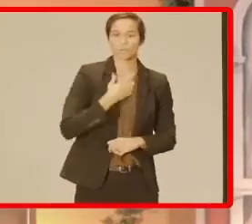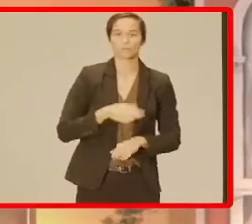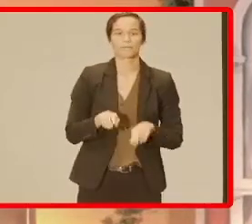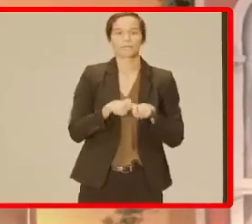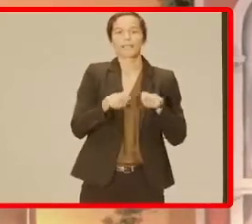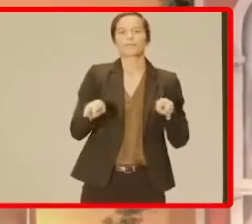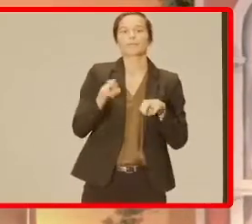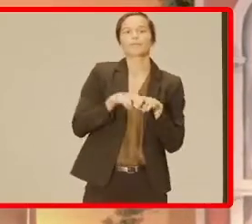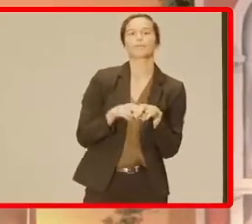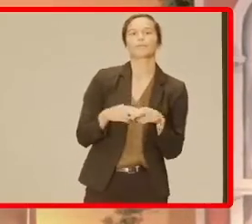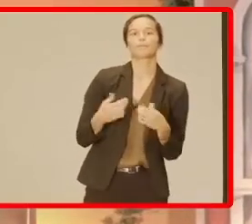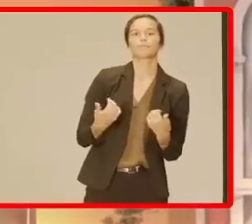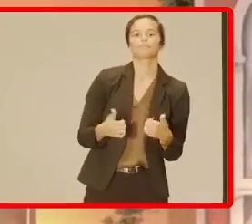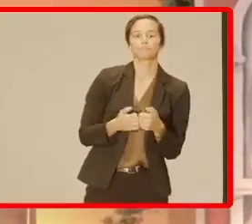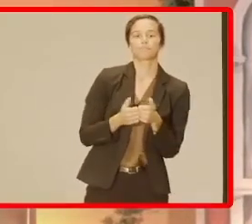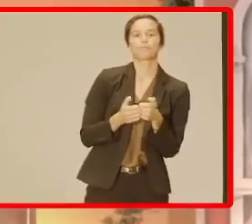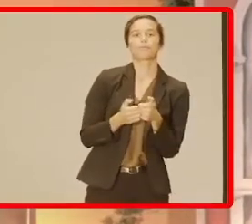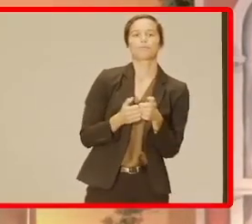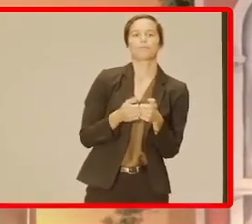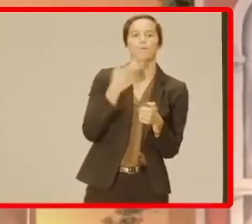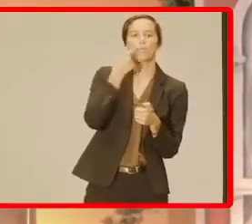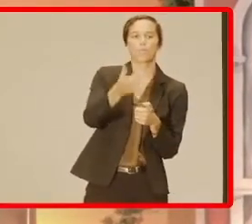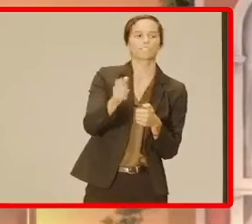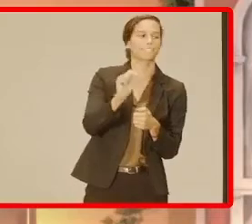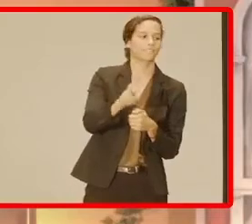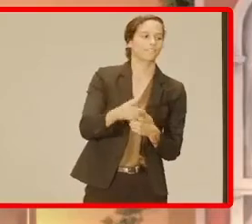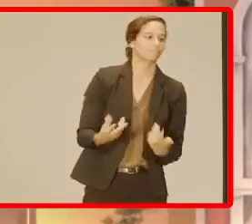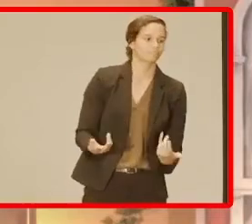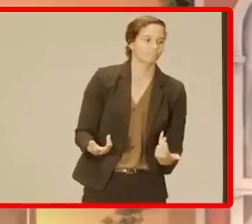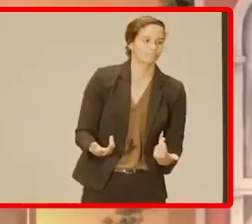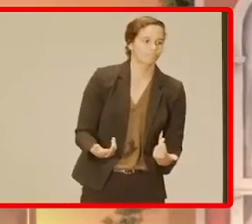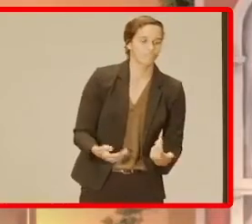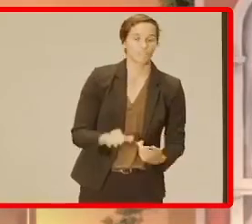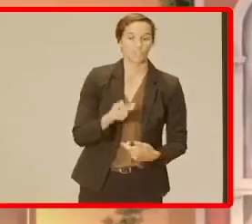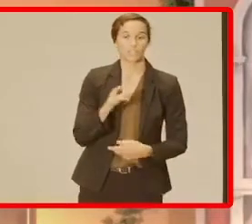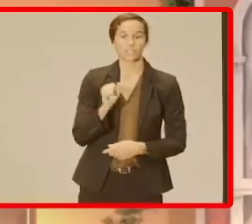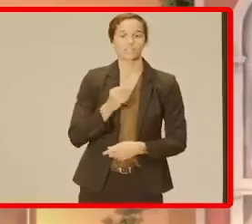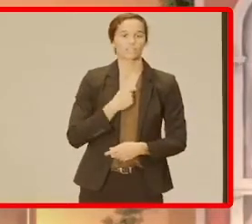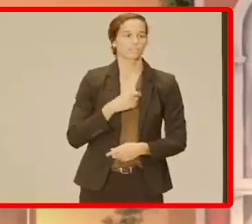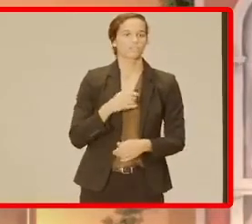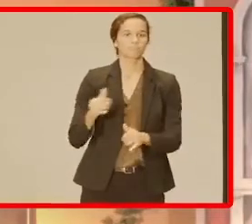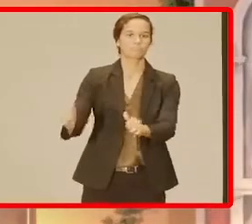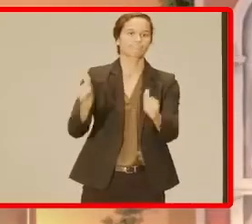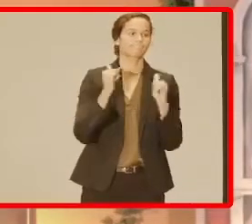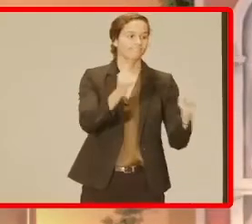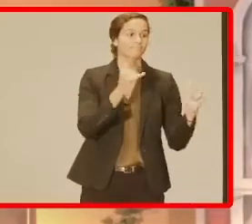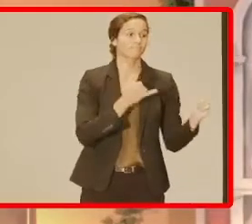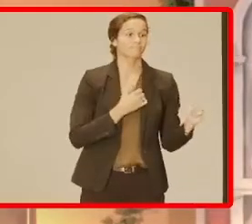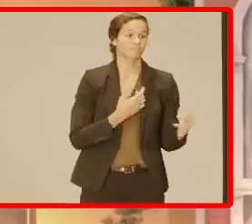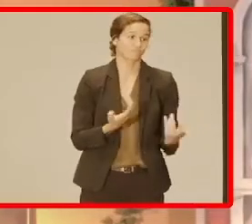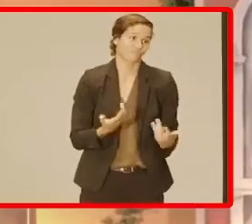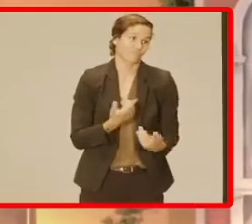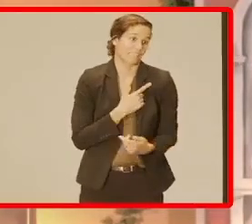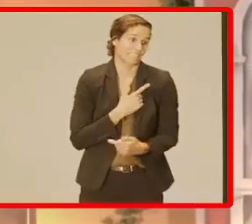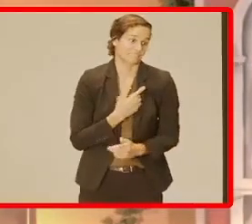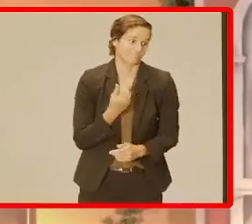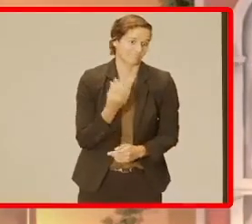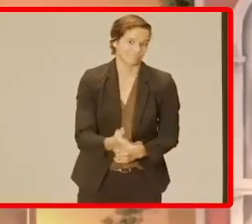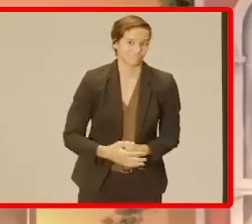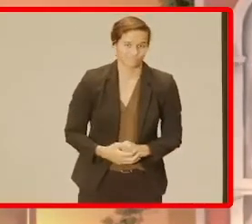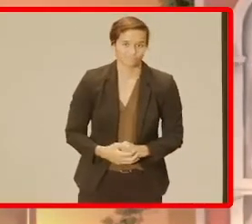Chris didn't have any more motivation than any one of us. And then the question is, well, then how did he do an